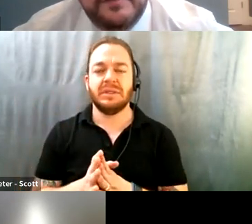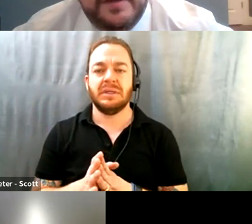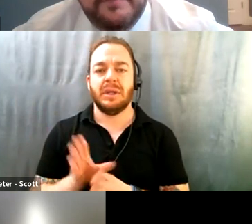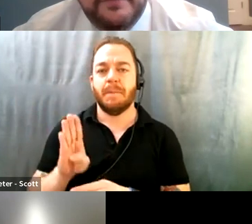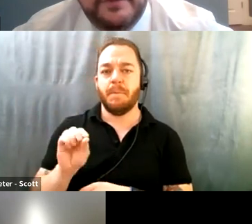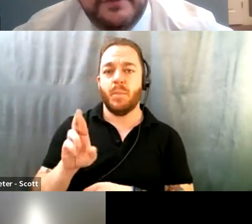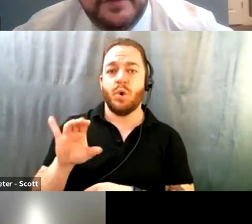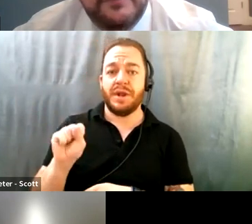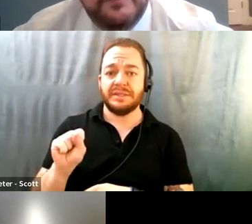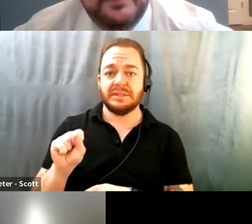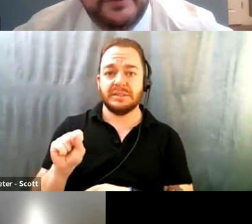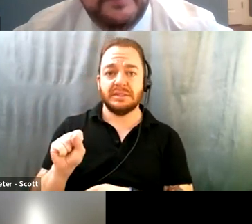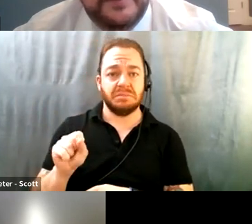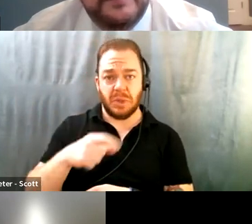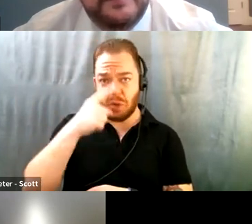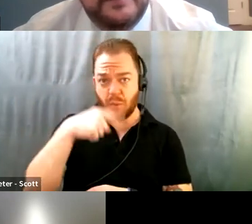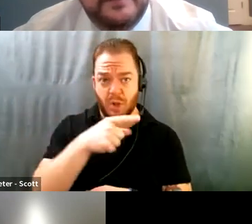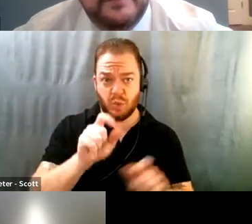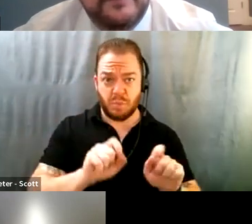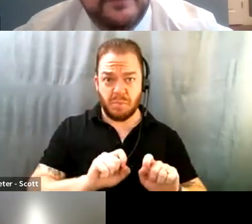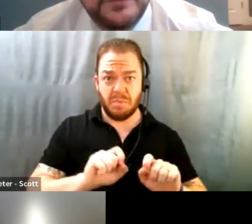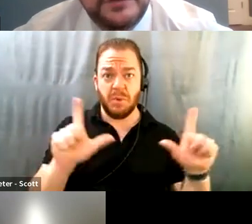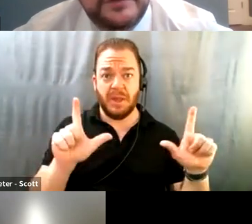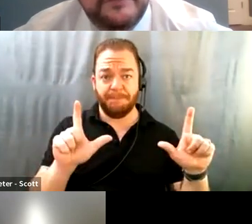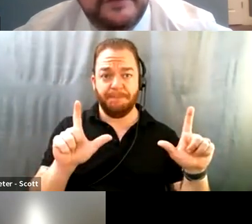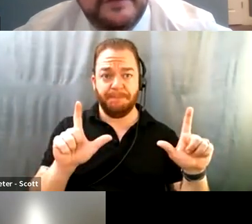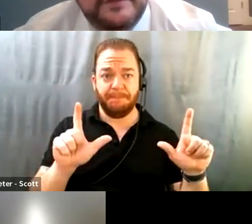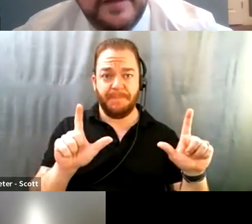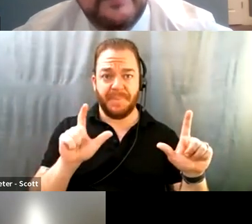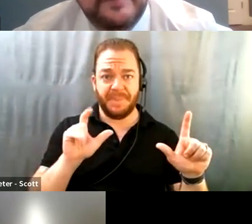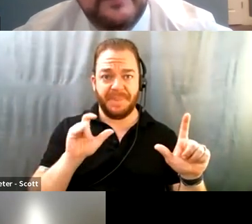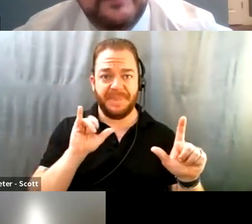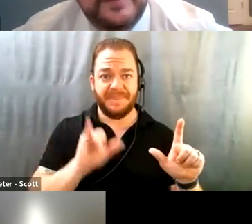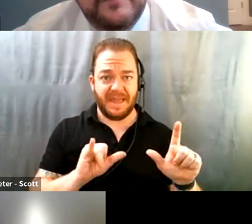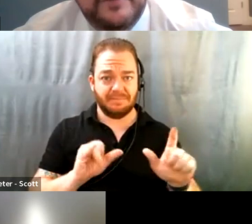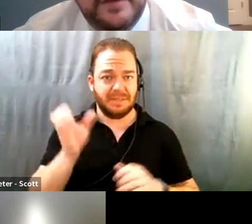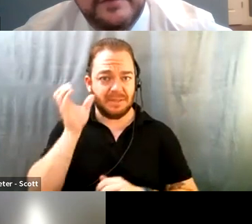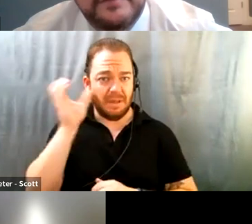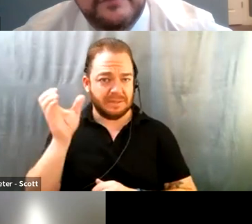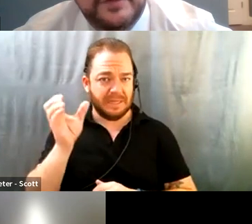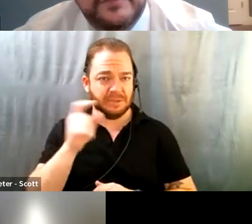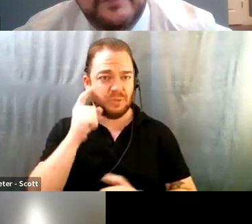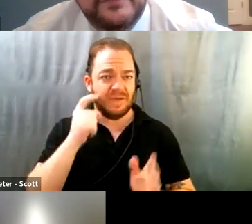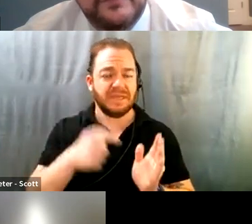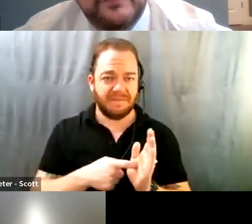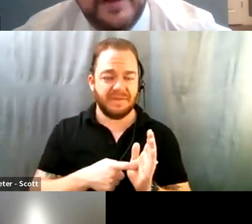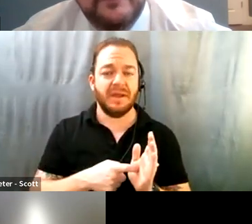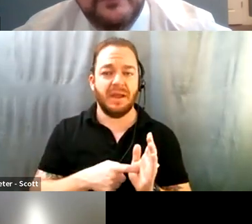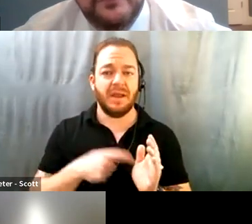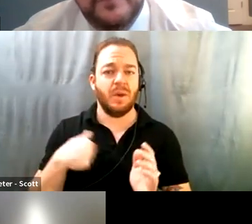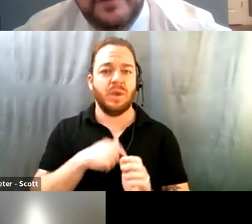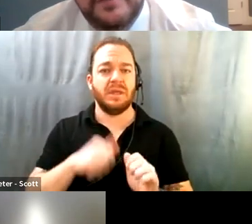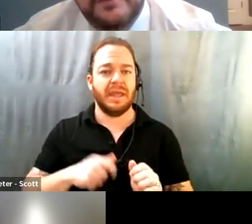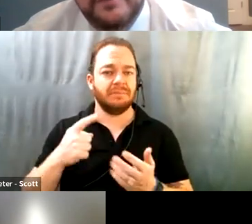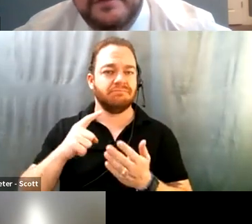Boris, I'm perfectly okay with you pulling up that the version of the concepts we've identified. We can just